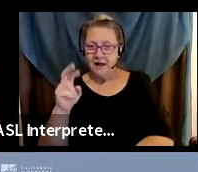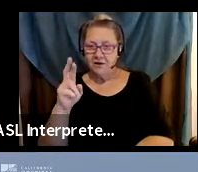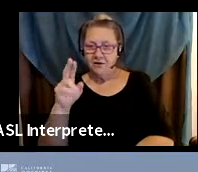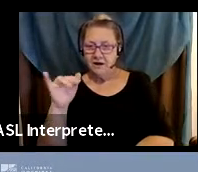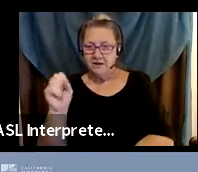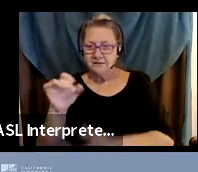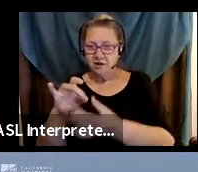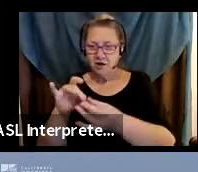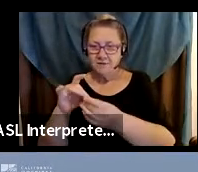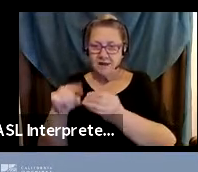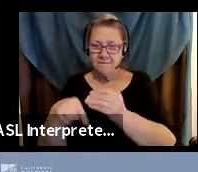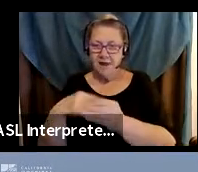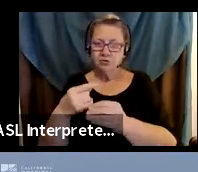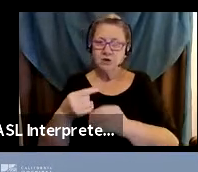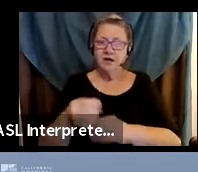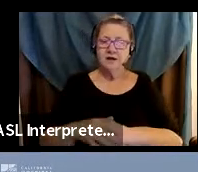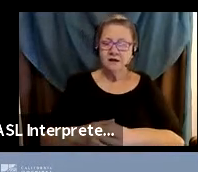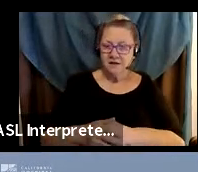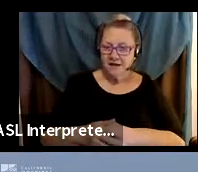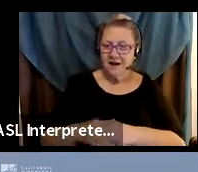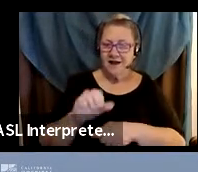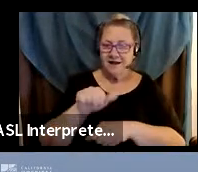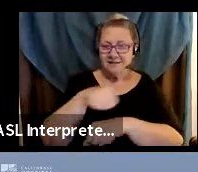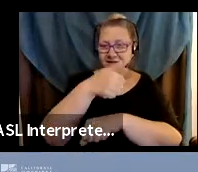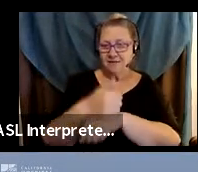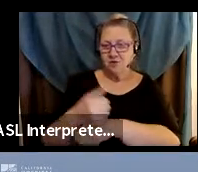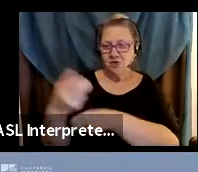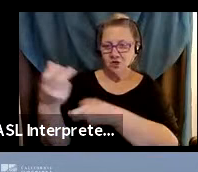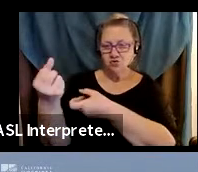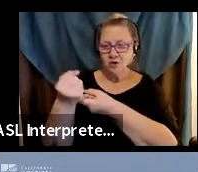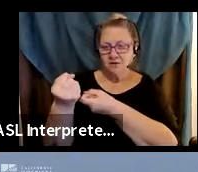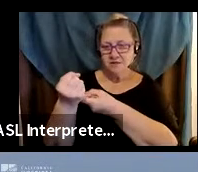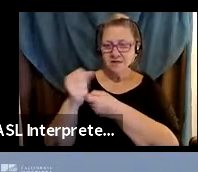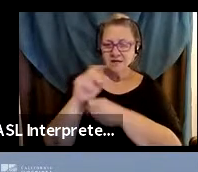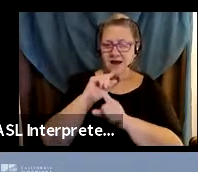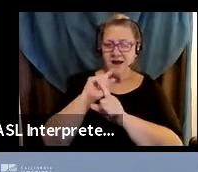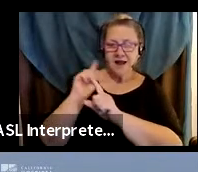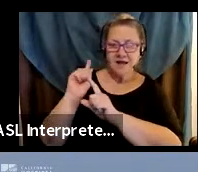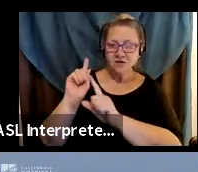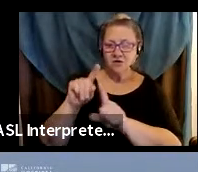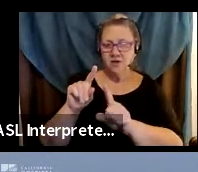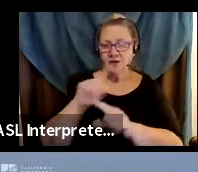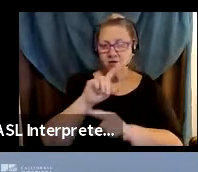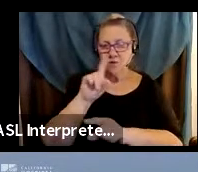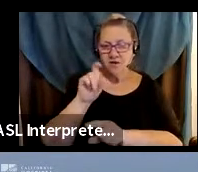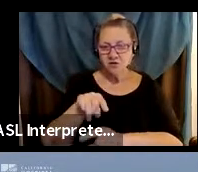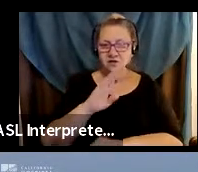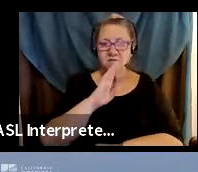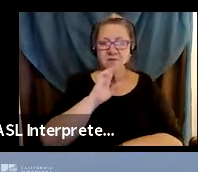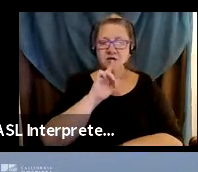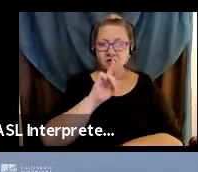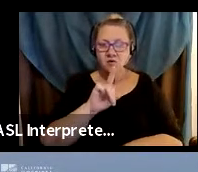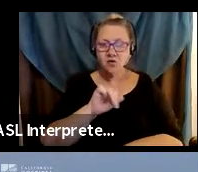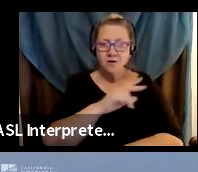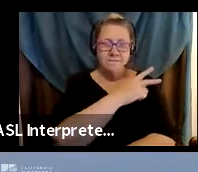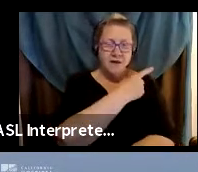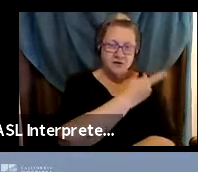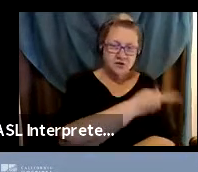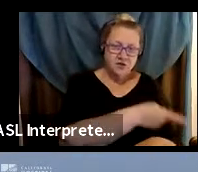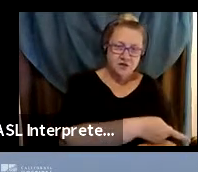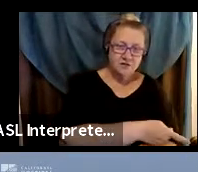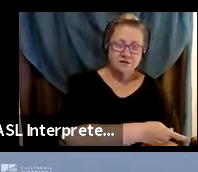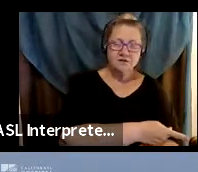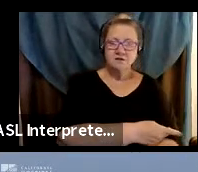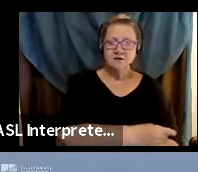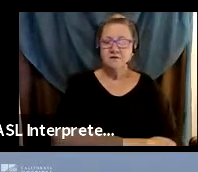and answering questions, making sure that our patients and clients and community members